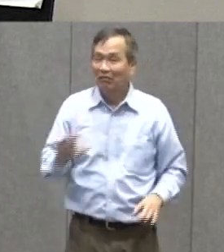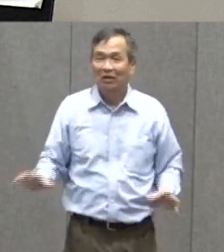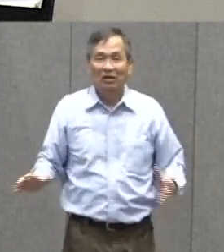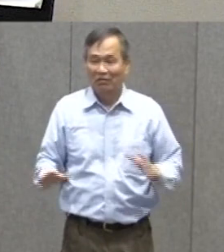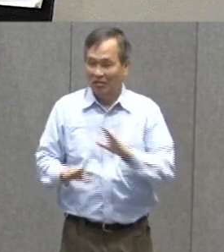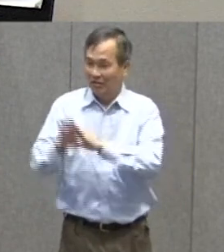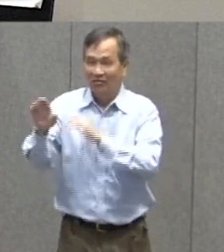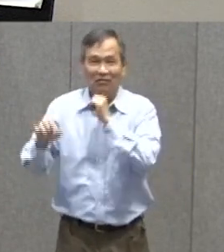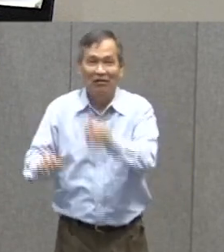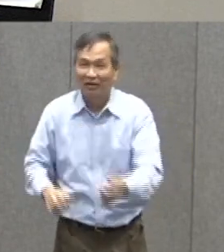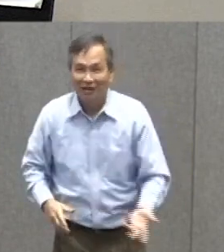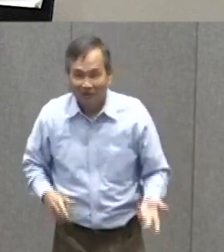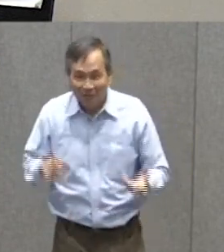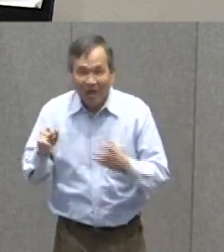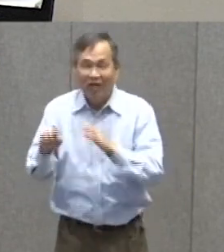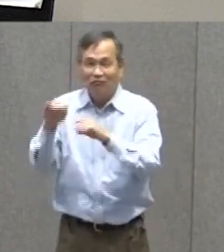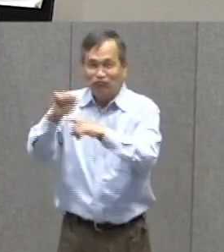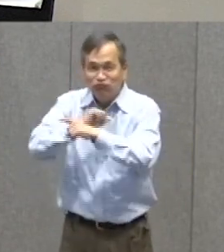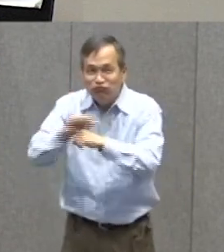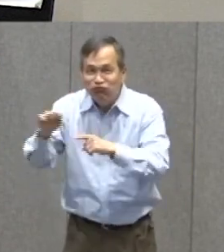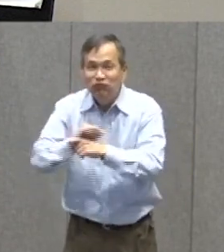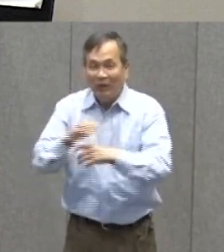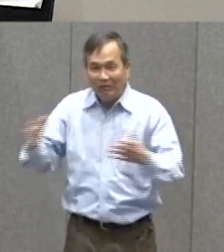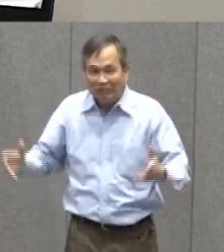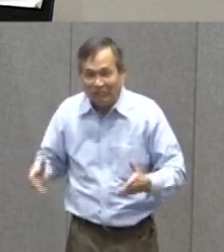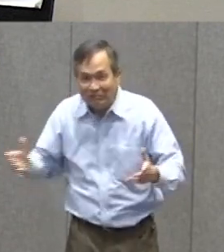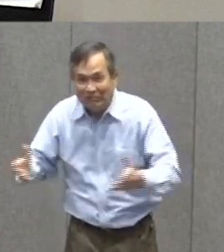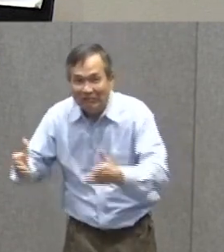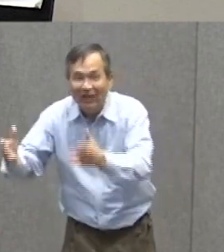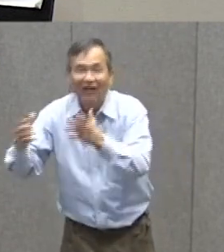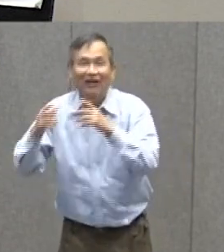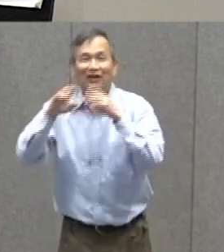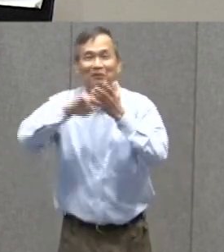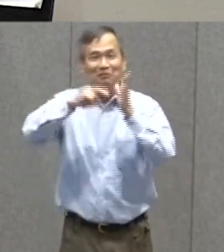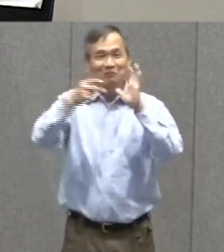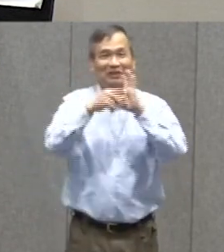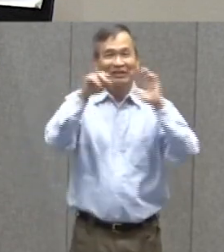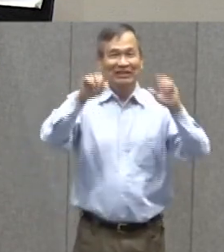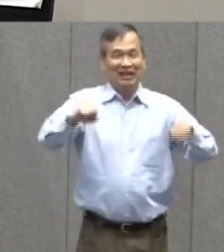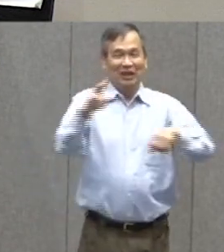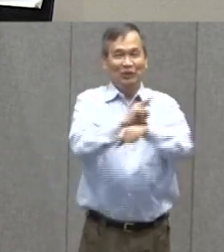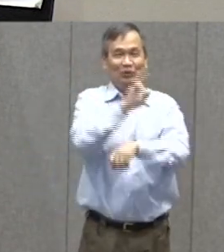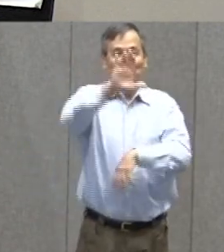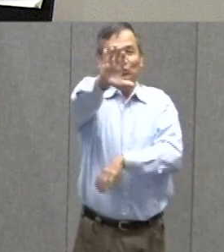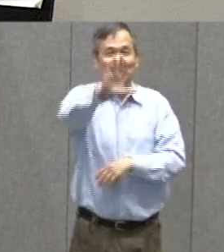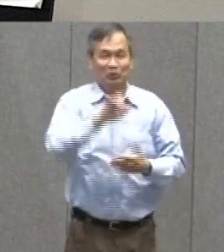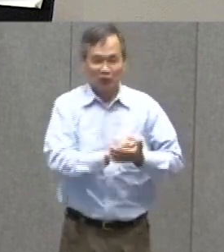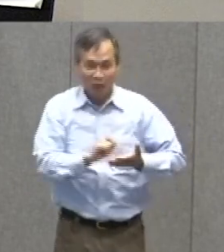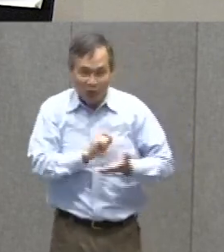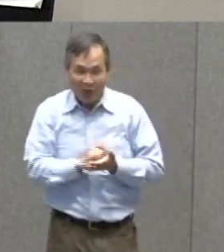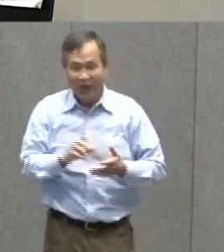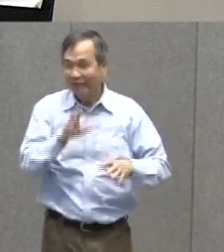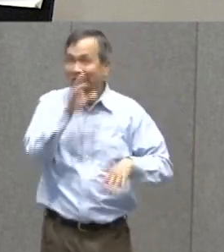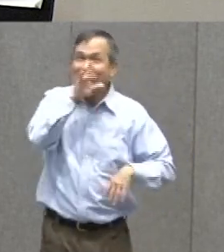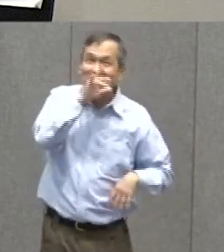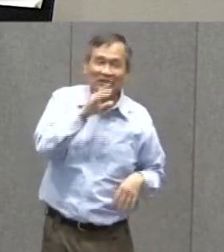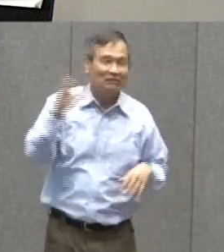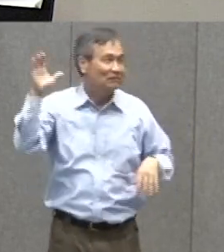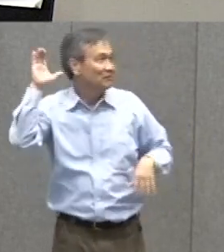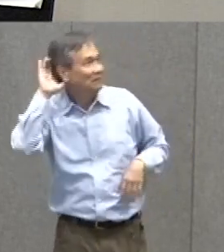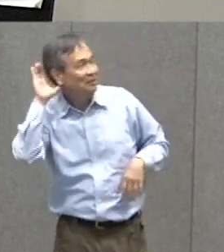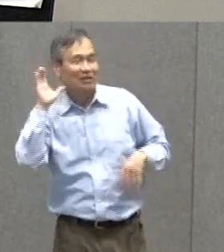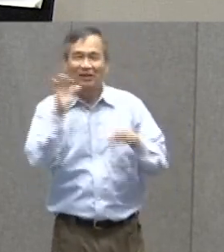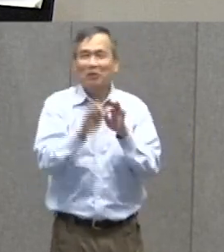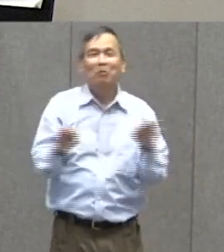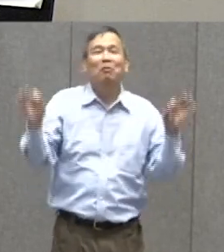It's about being able to, in this case, you'll be able to use your writing for speaking. So it's very important for you